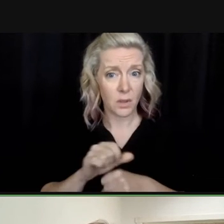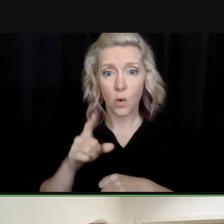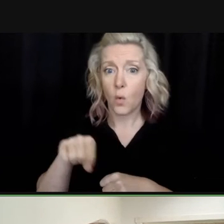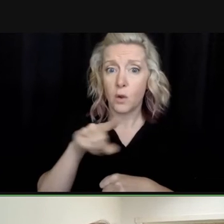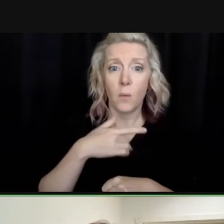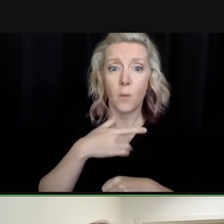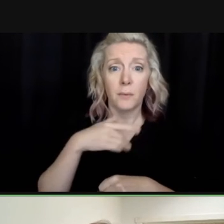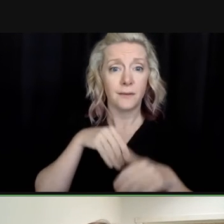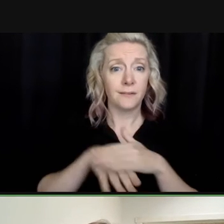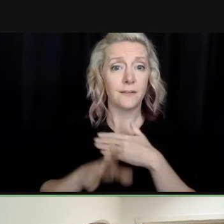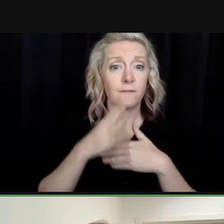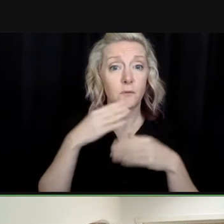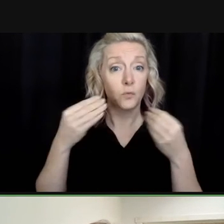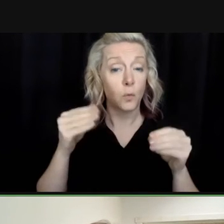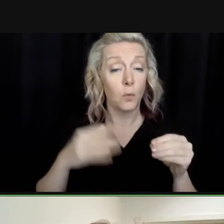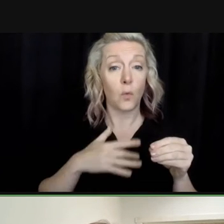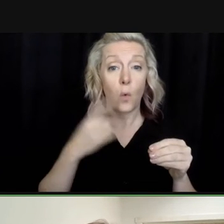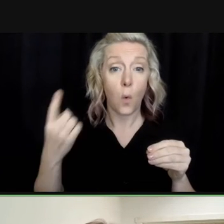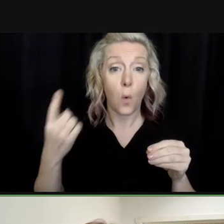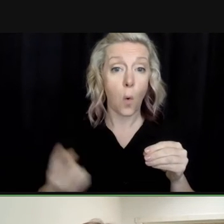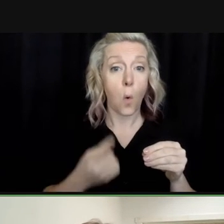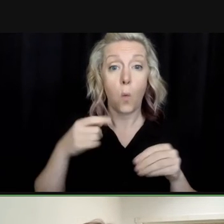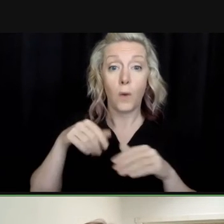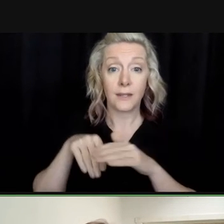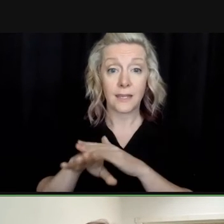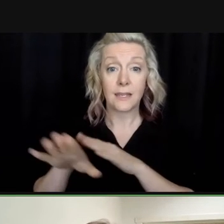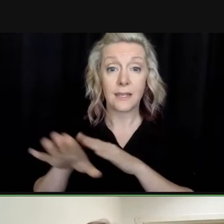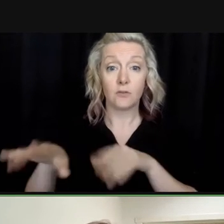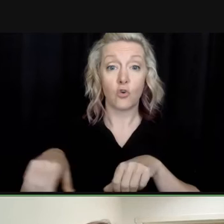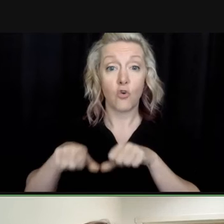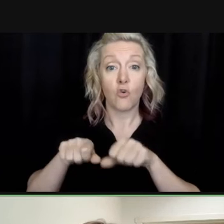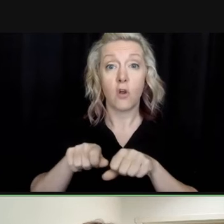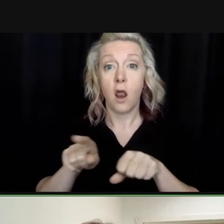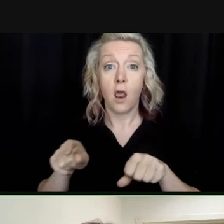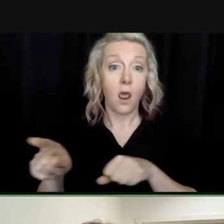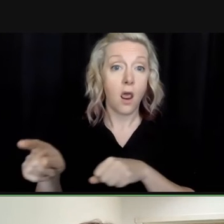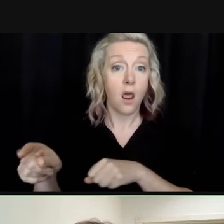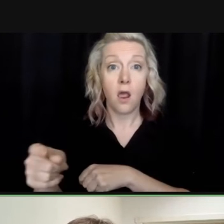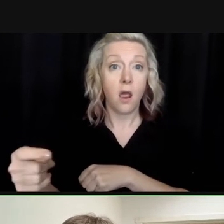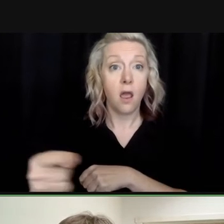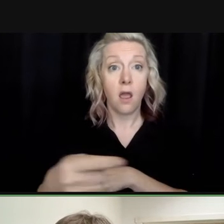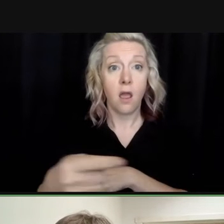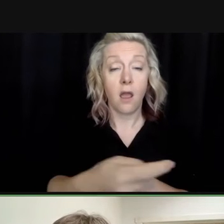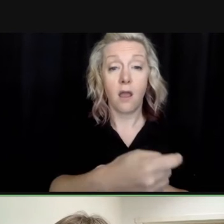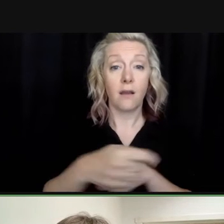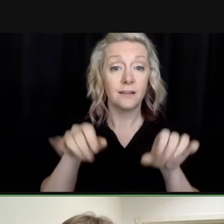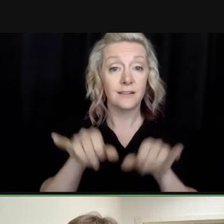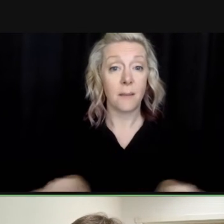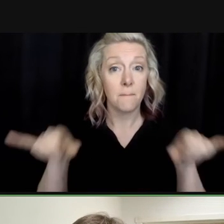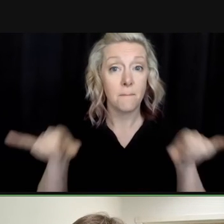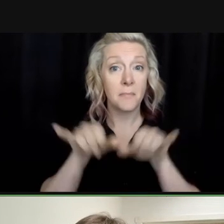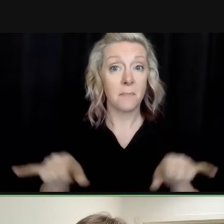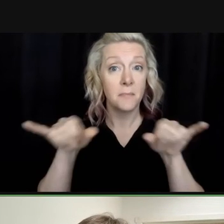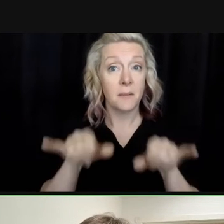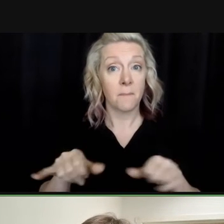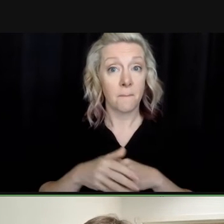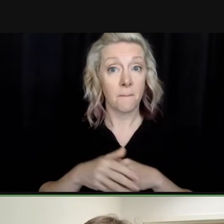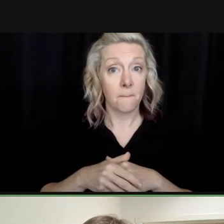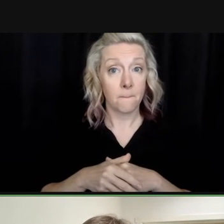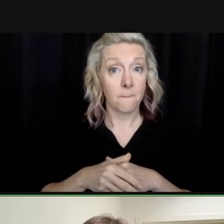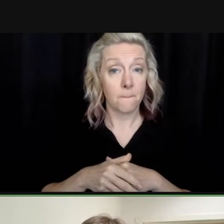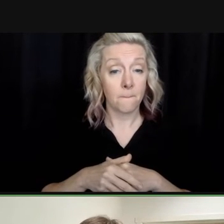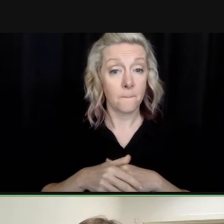the grocery store, do you always enter, get your cart, and like go to the same section first? Do you start in a certain